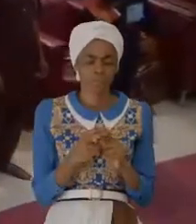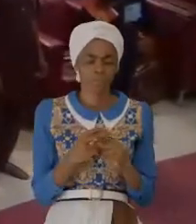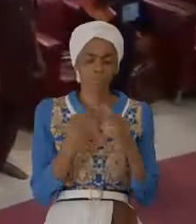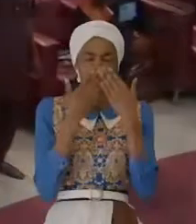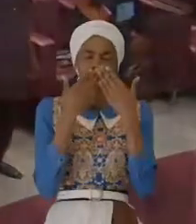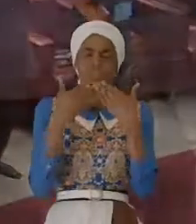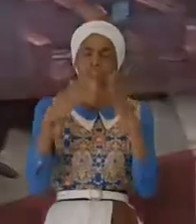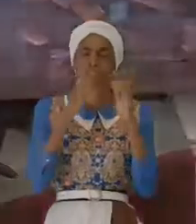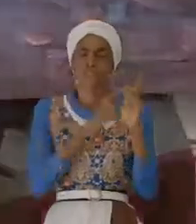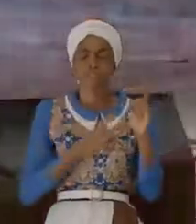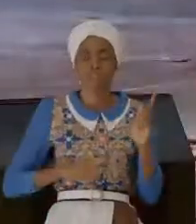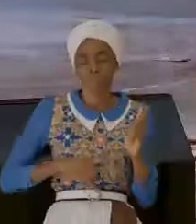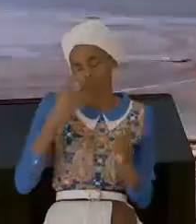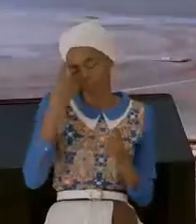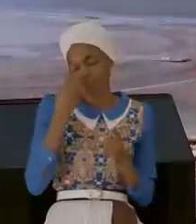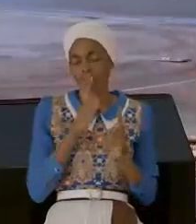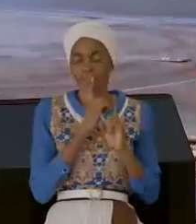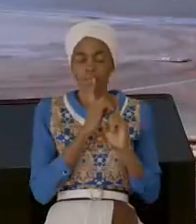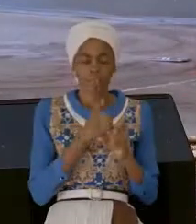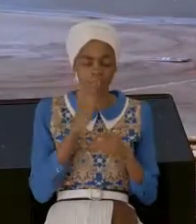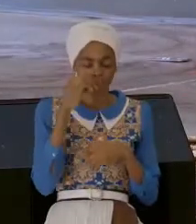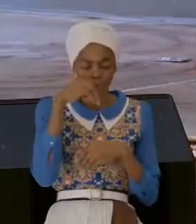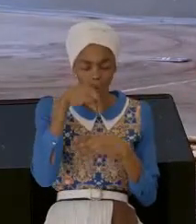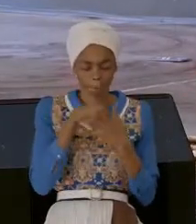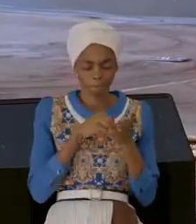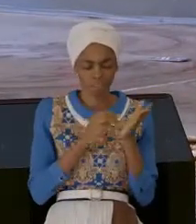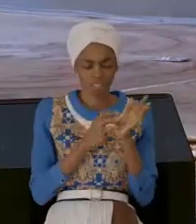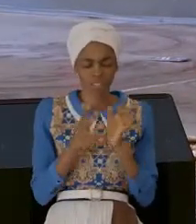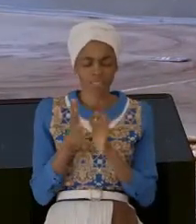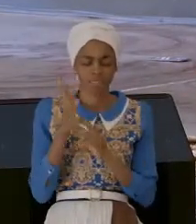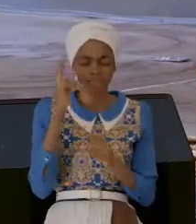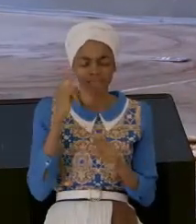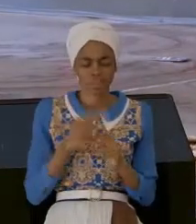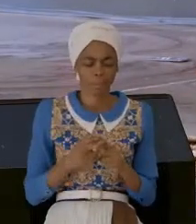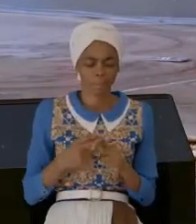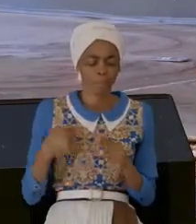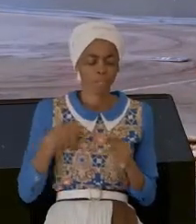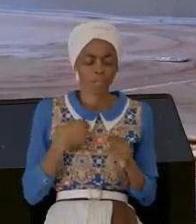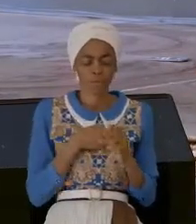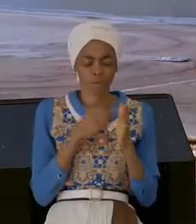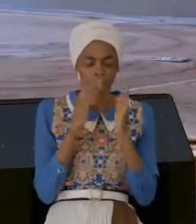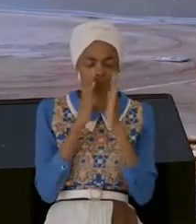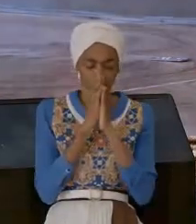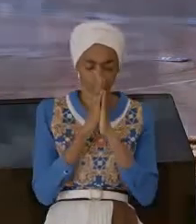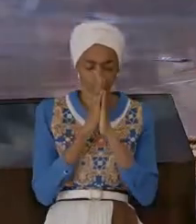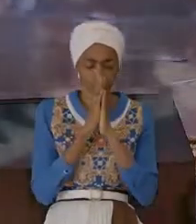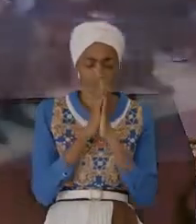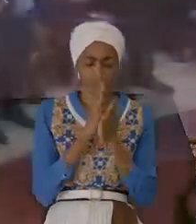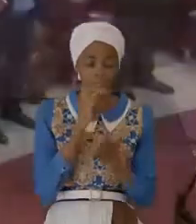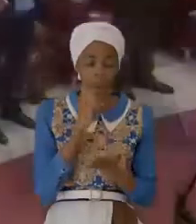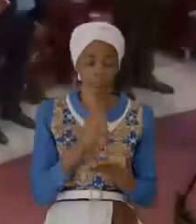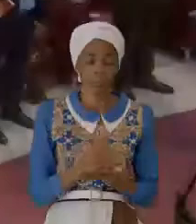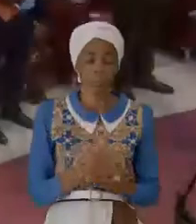thank you Lord for the answer in Jesus name we pray